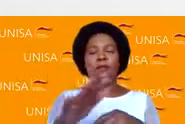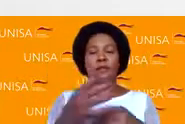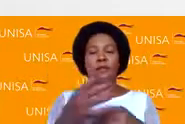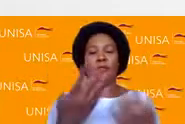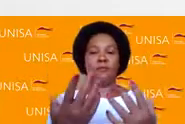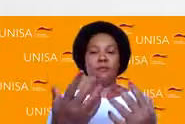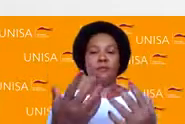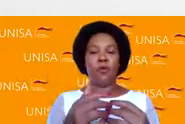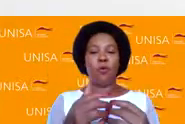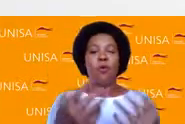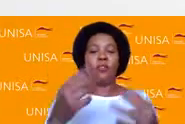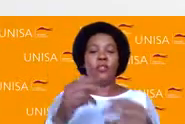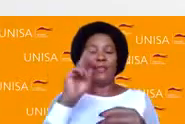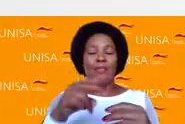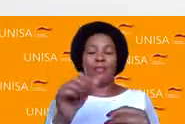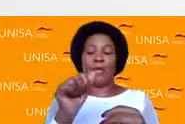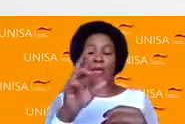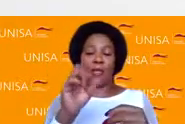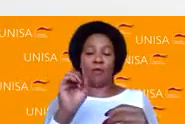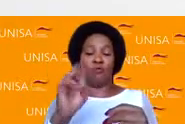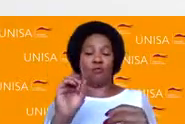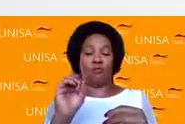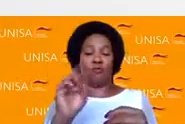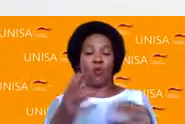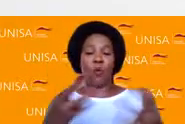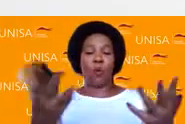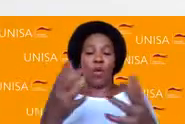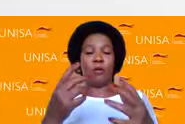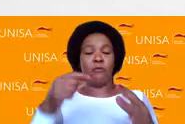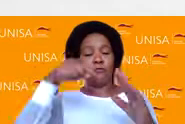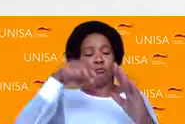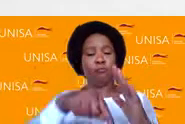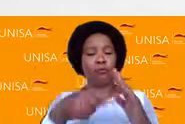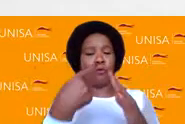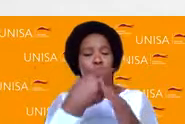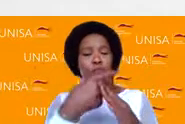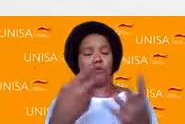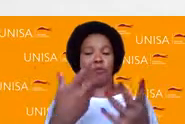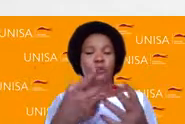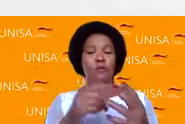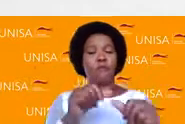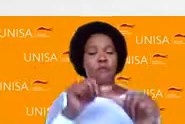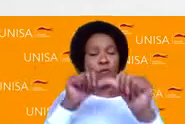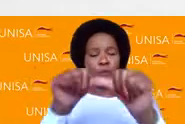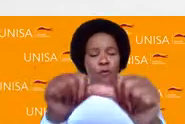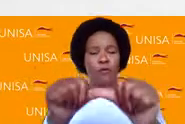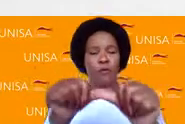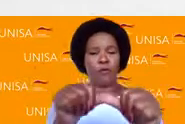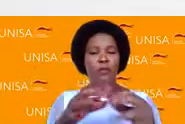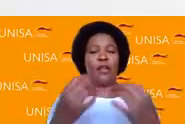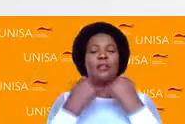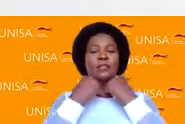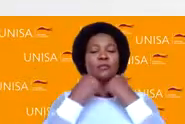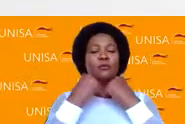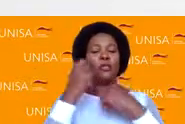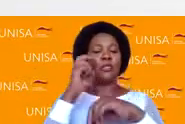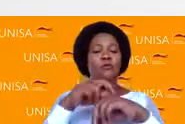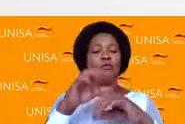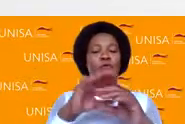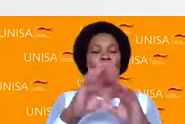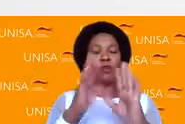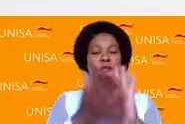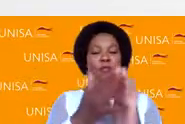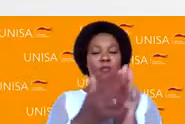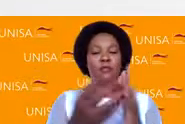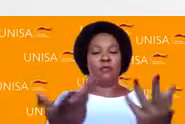content, everything you need to do. Forums, assignments, everything is in the main content area. You will